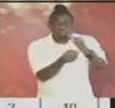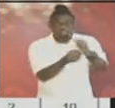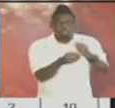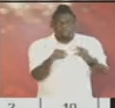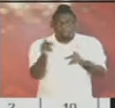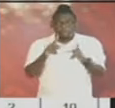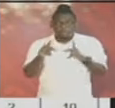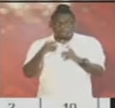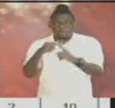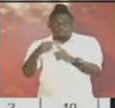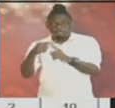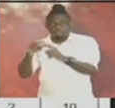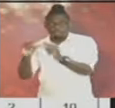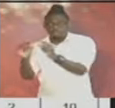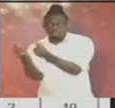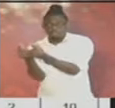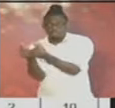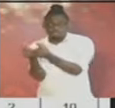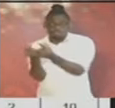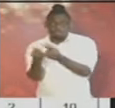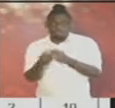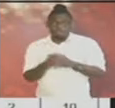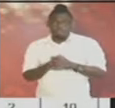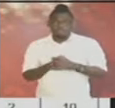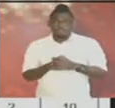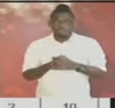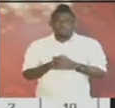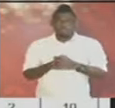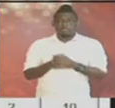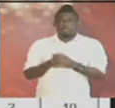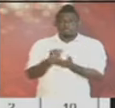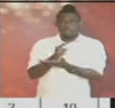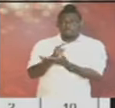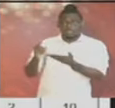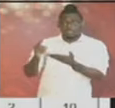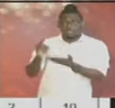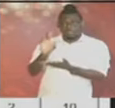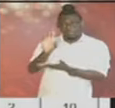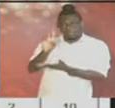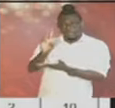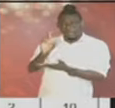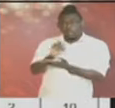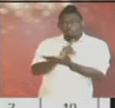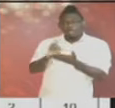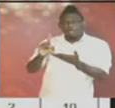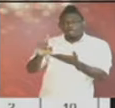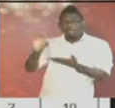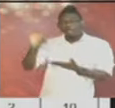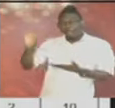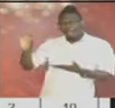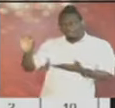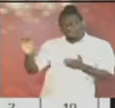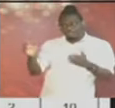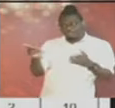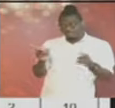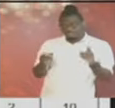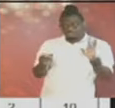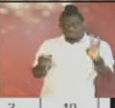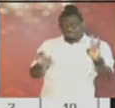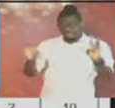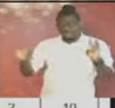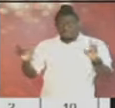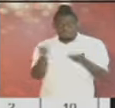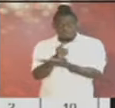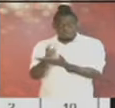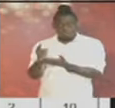the period epidemiological weeks 6 and 9, which is expected, given that we would have recorded over time less cases, and these would have